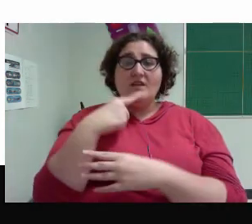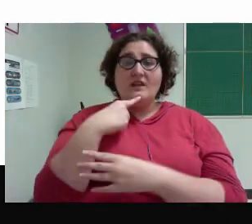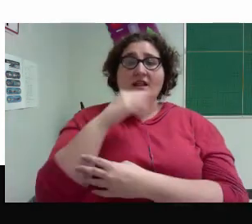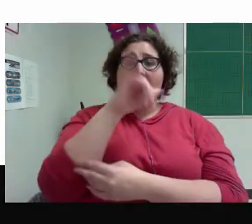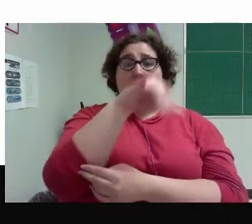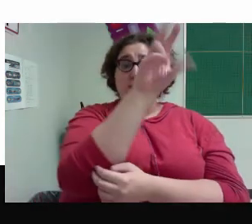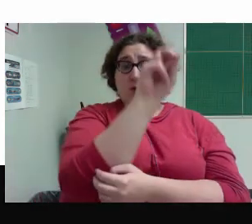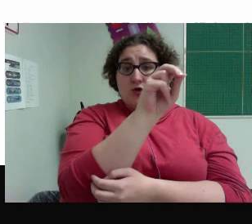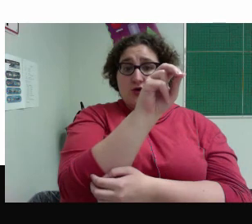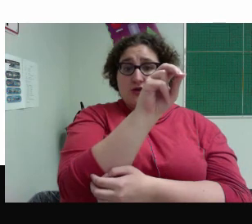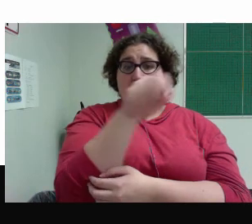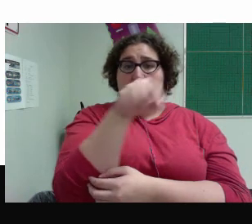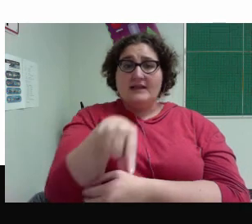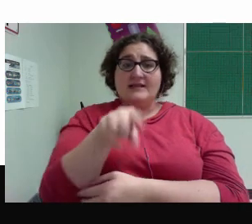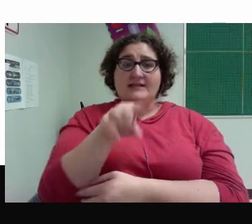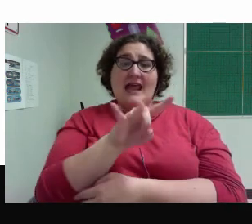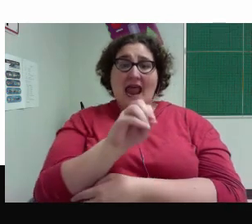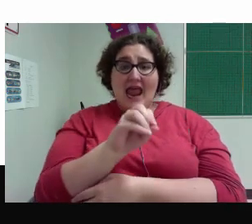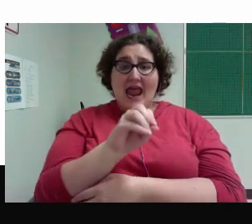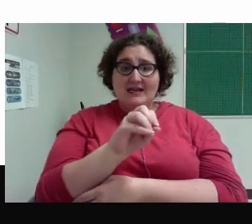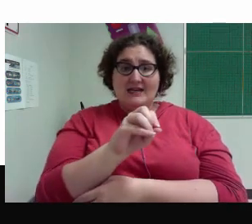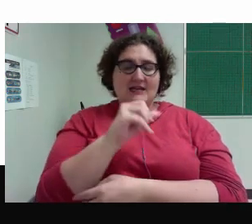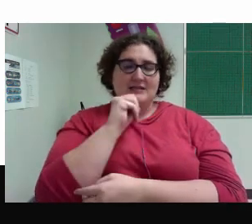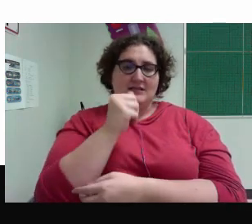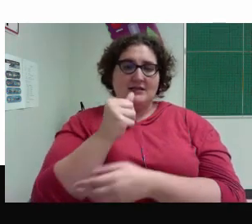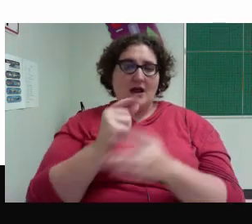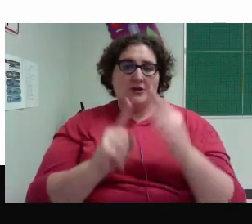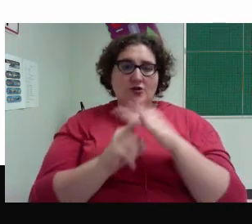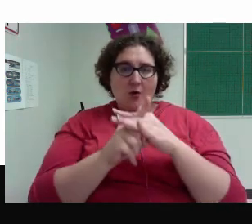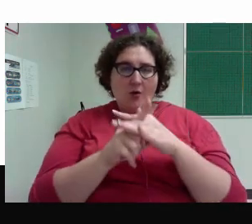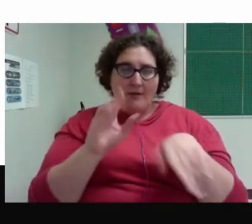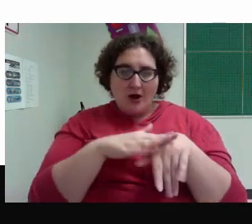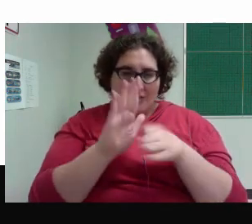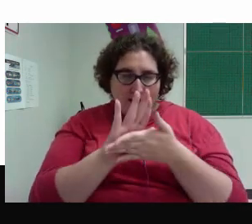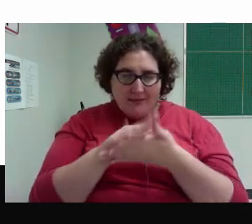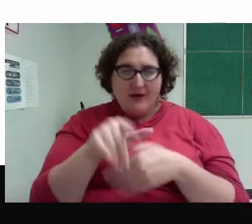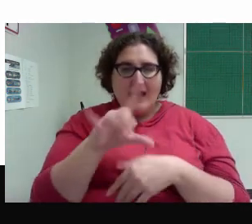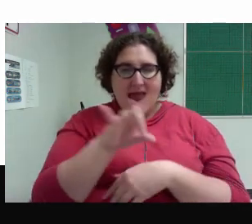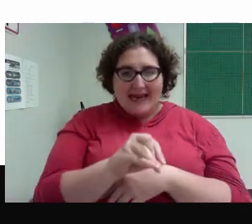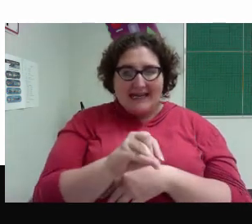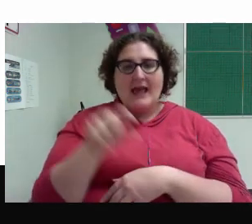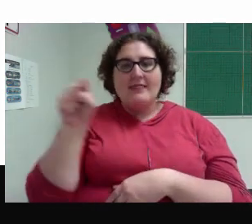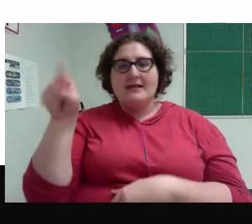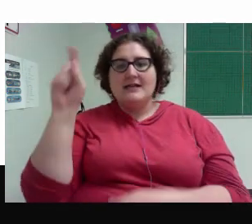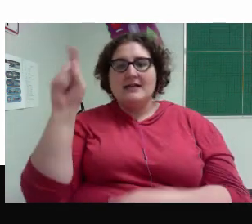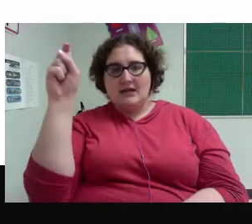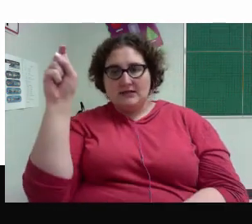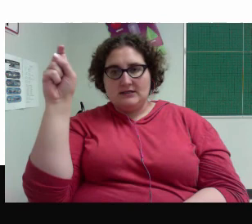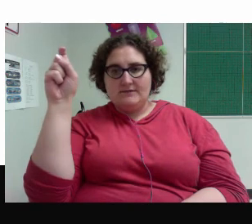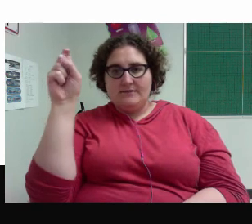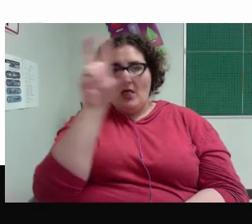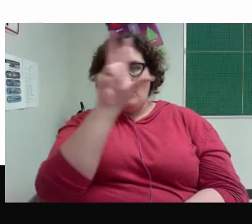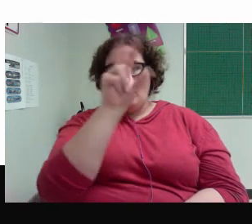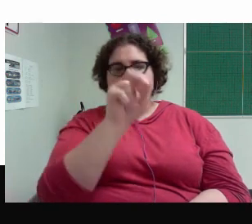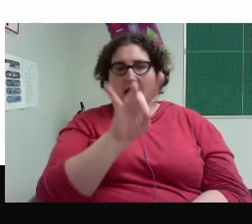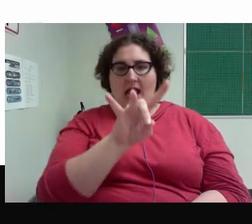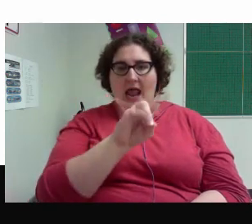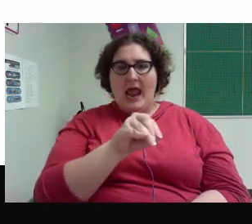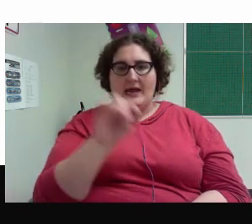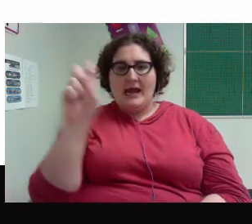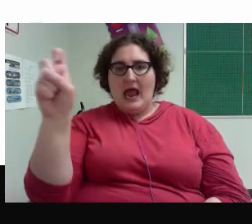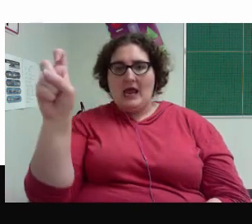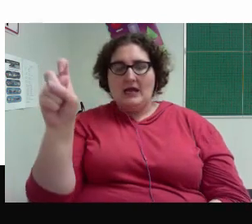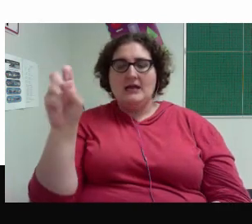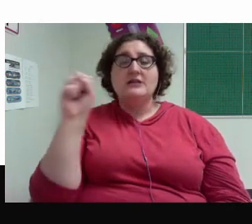that this is 30 degrees, this is 80 because it probably didn't show up on your paper very well, and this is X. Okay, so they want us